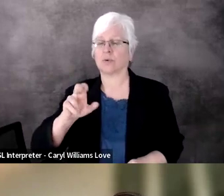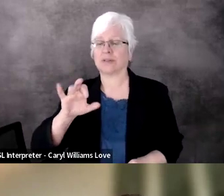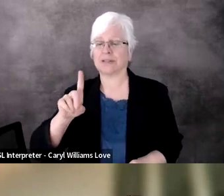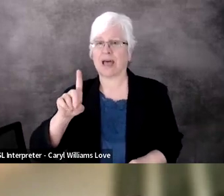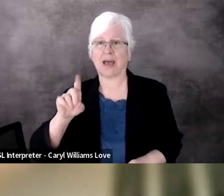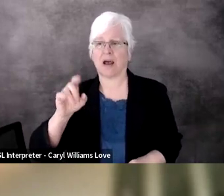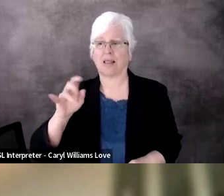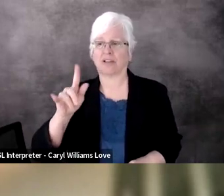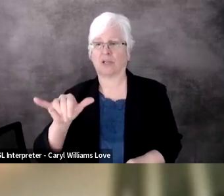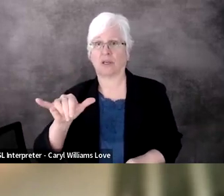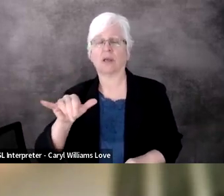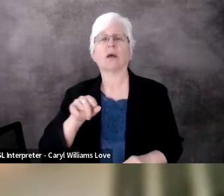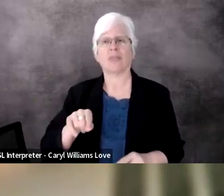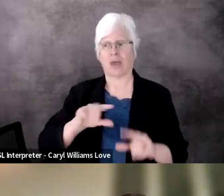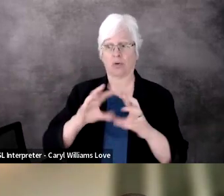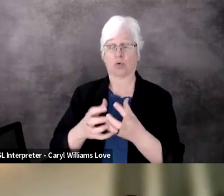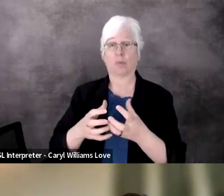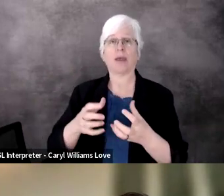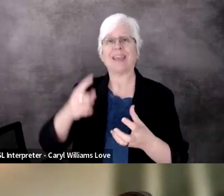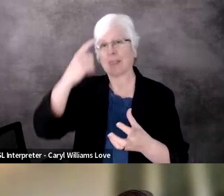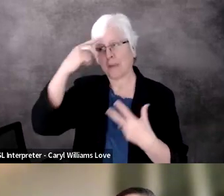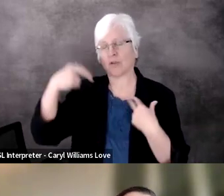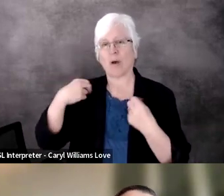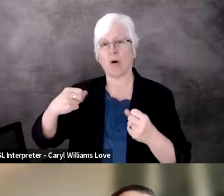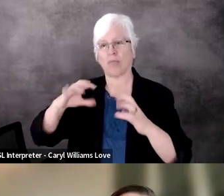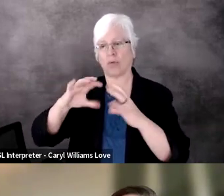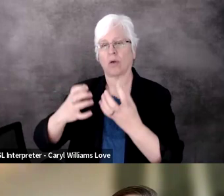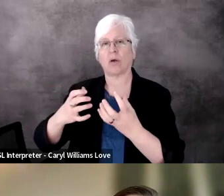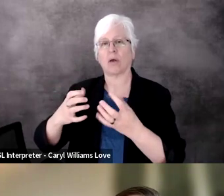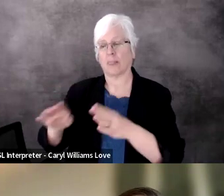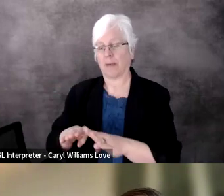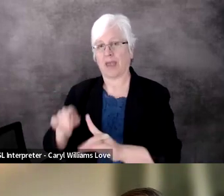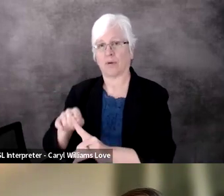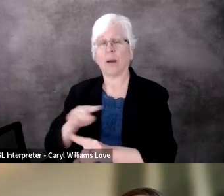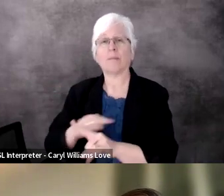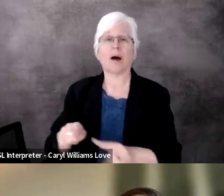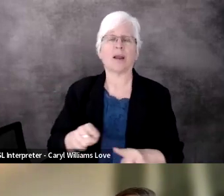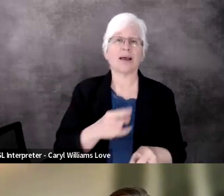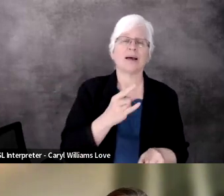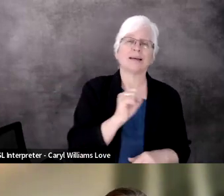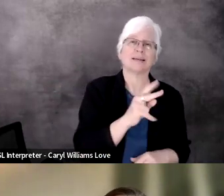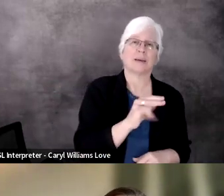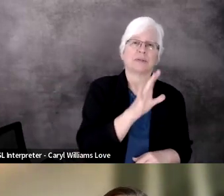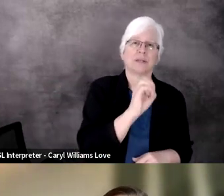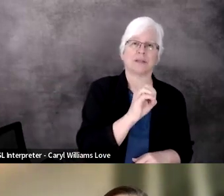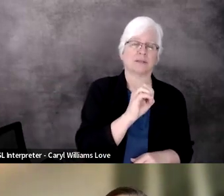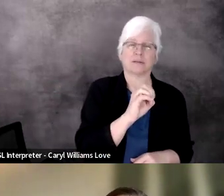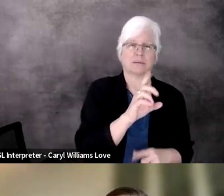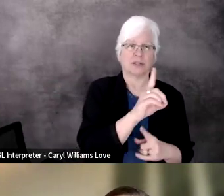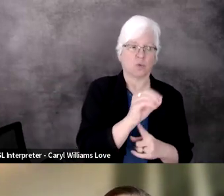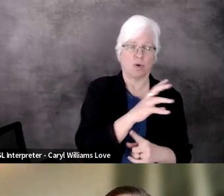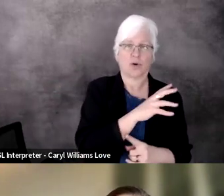suicide behavior was considered sort of in the mental health realm, but the overlap between substance use disorder and suicide is astounding.